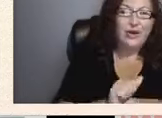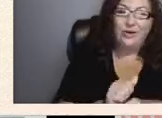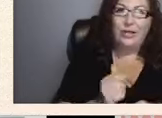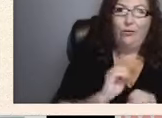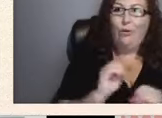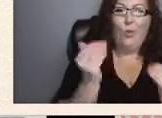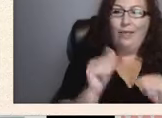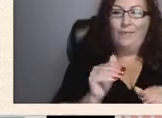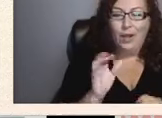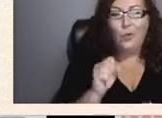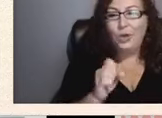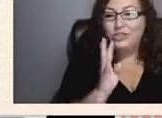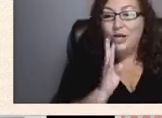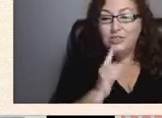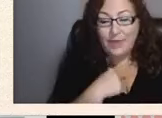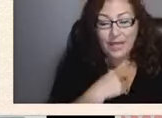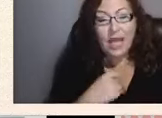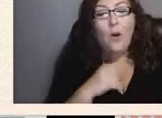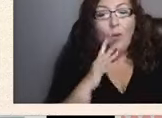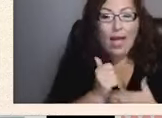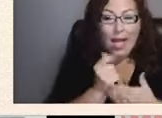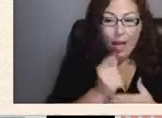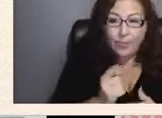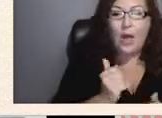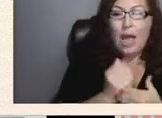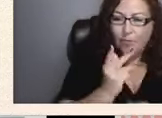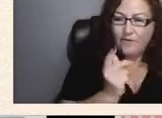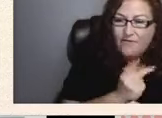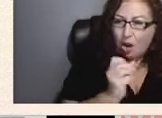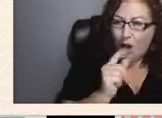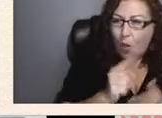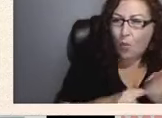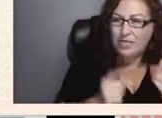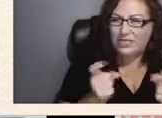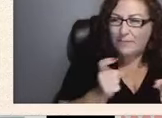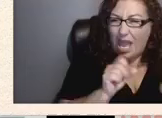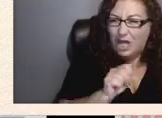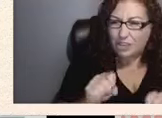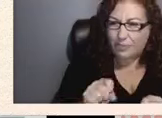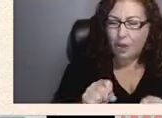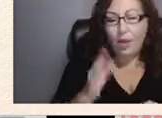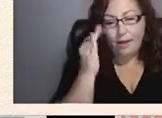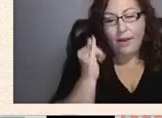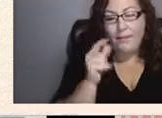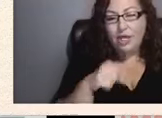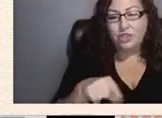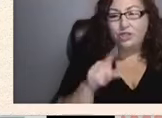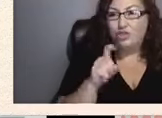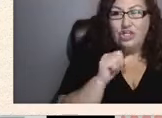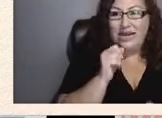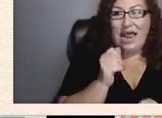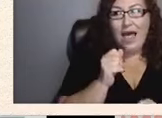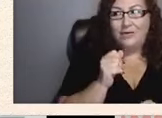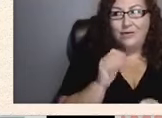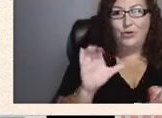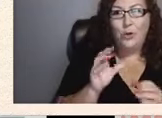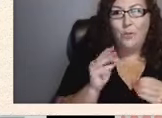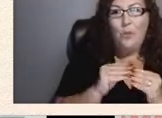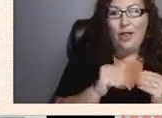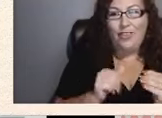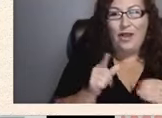talk to me. I'm going to help you. I'm going to help you figure out what's manageable, because you guys should not bite off more than you can chew. We want it